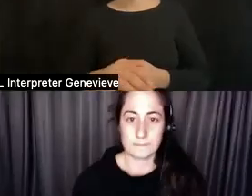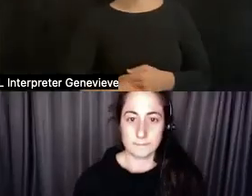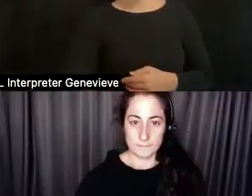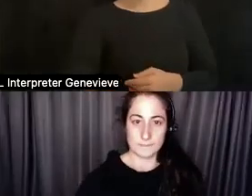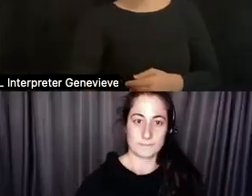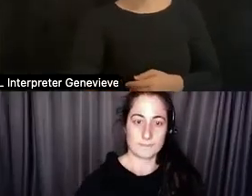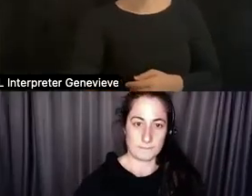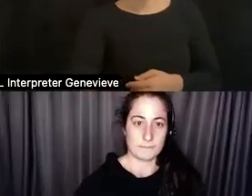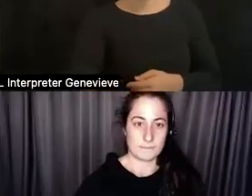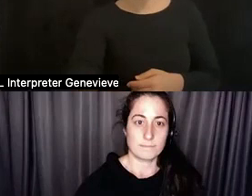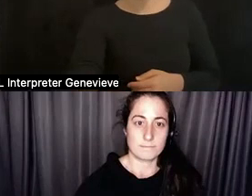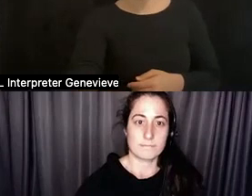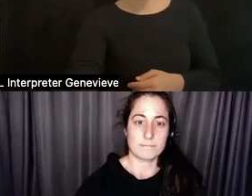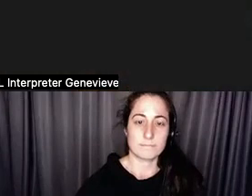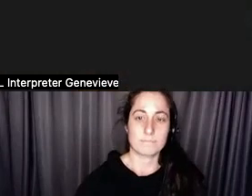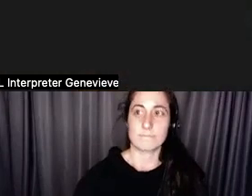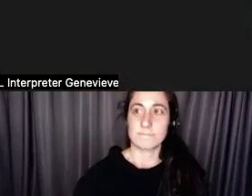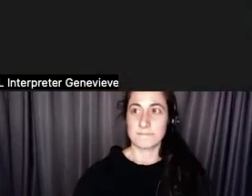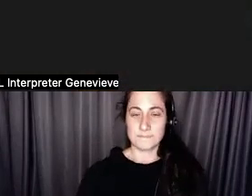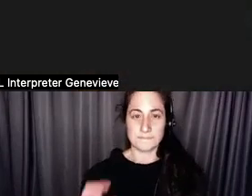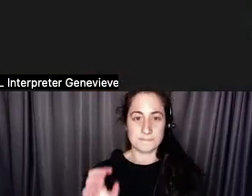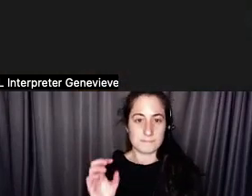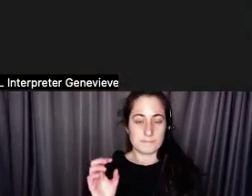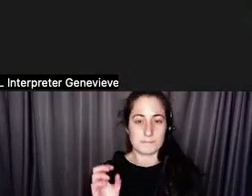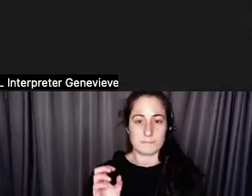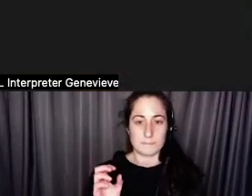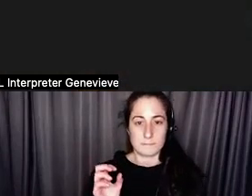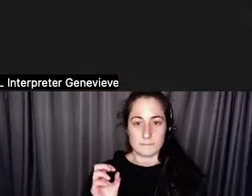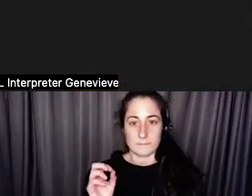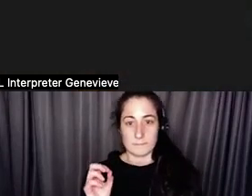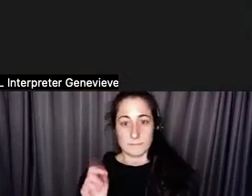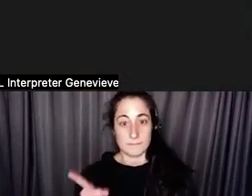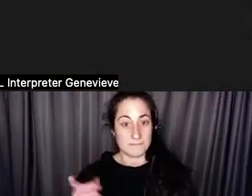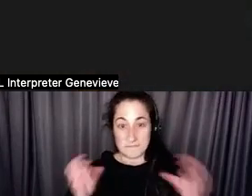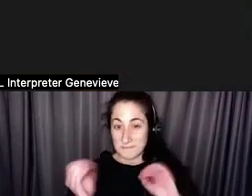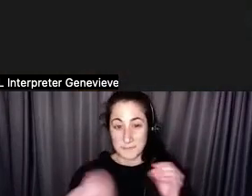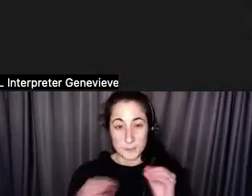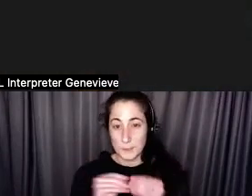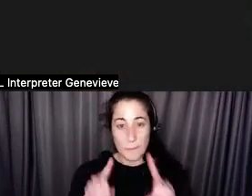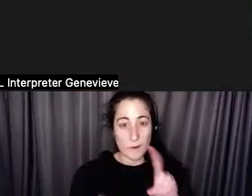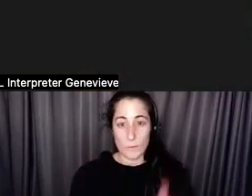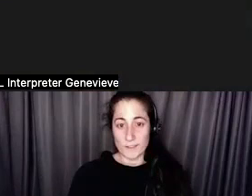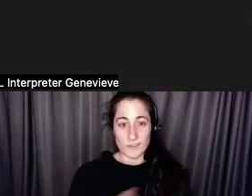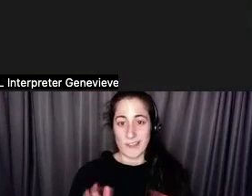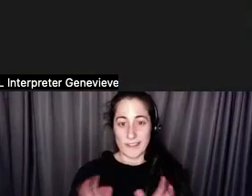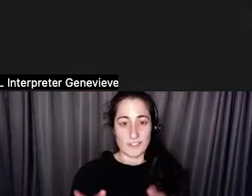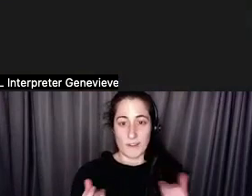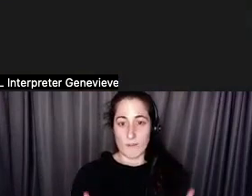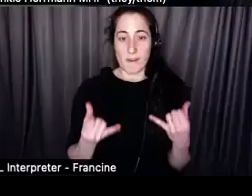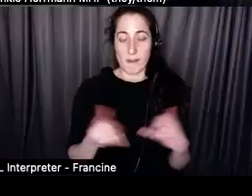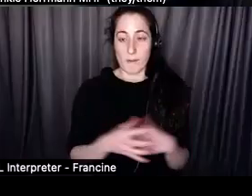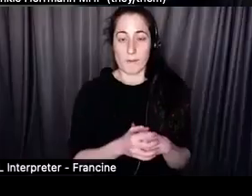Cool. So I actually don't, that's all the questions that I have in